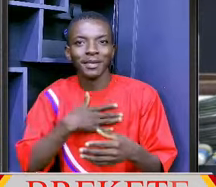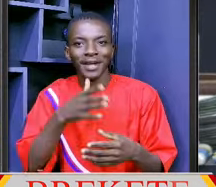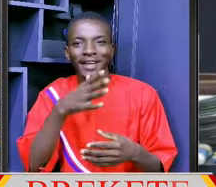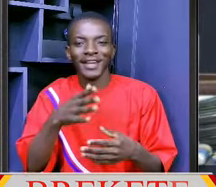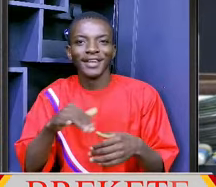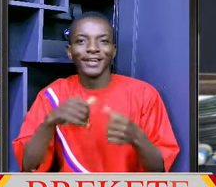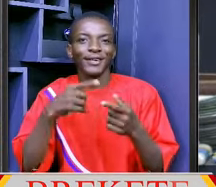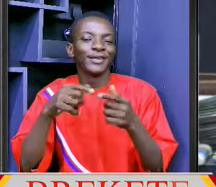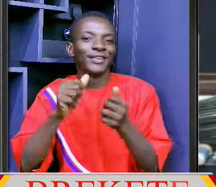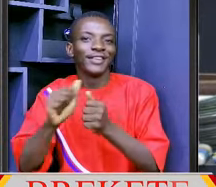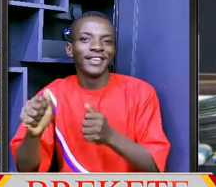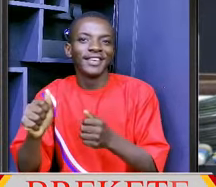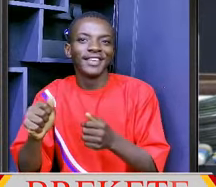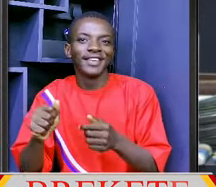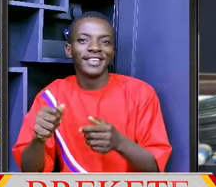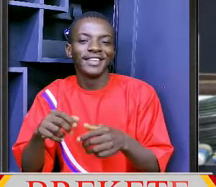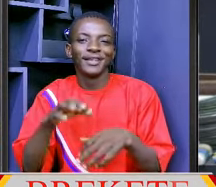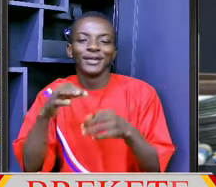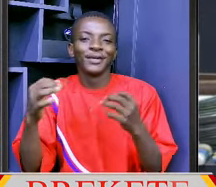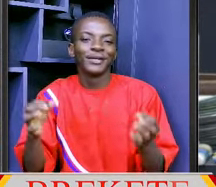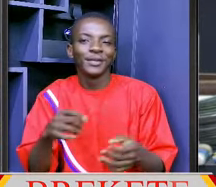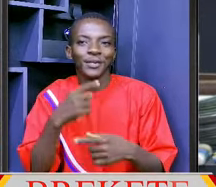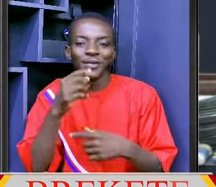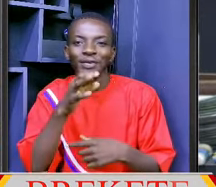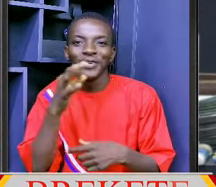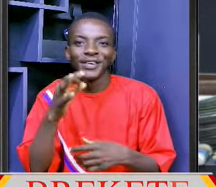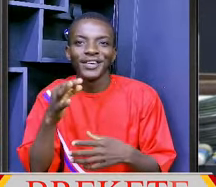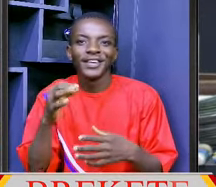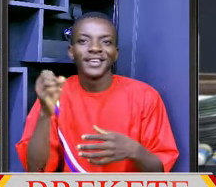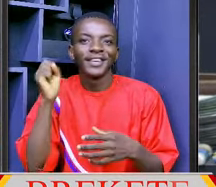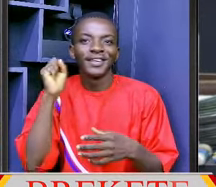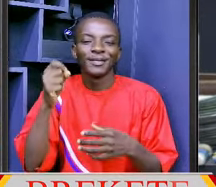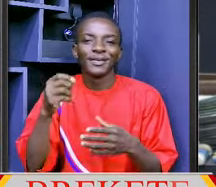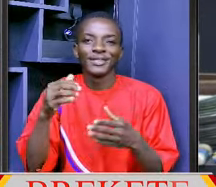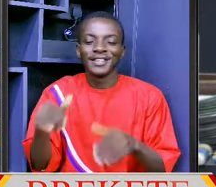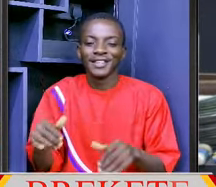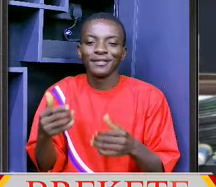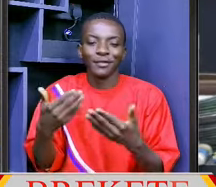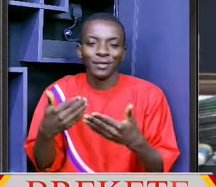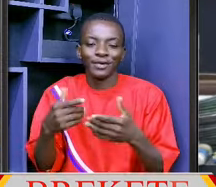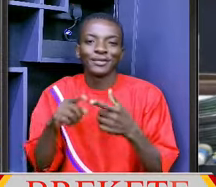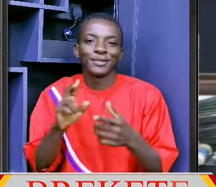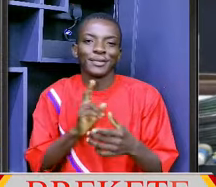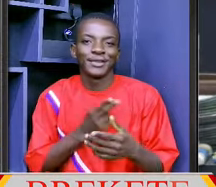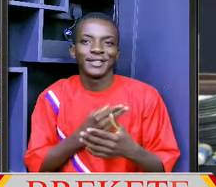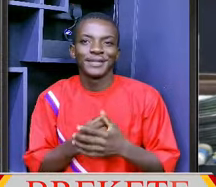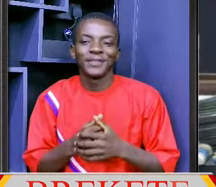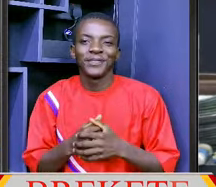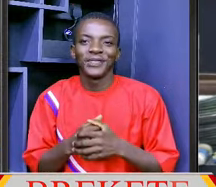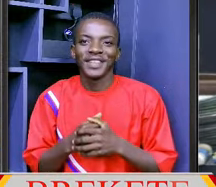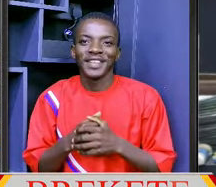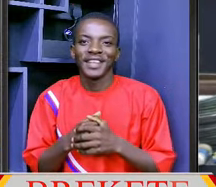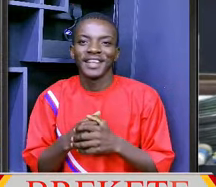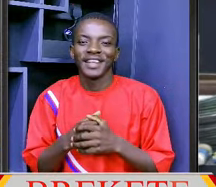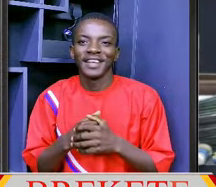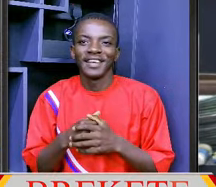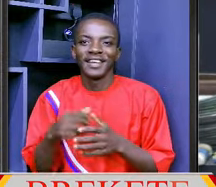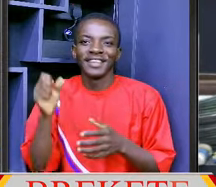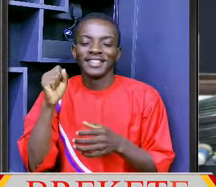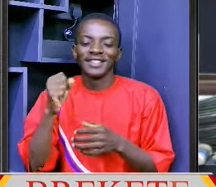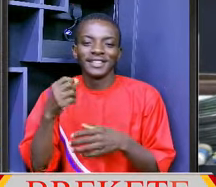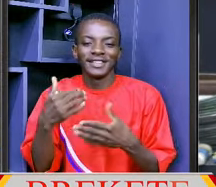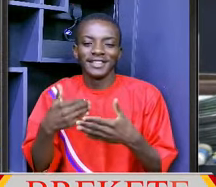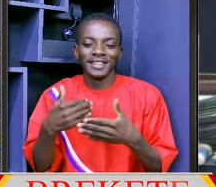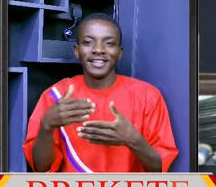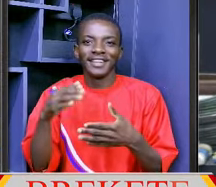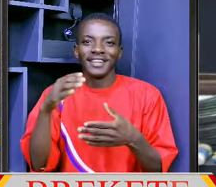to go far. We always go far. But she live close to us. No, but she nearly call